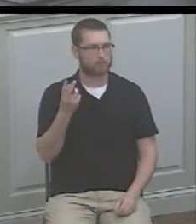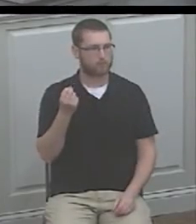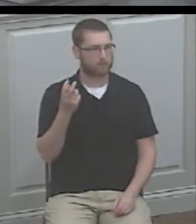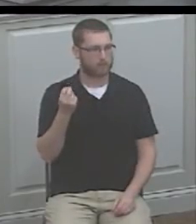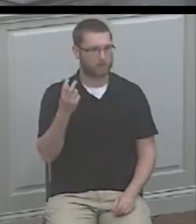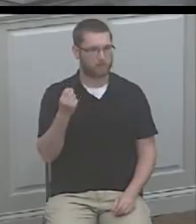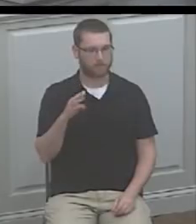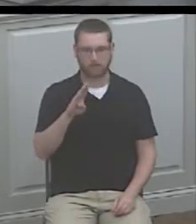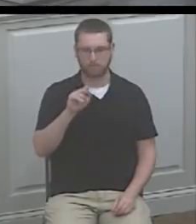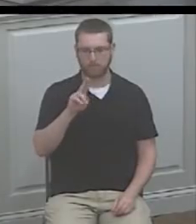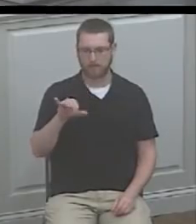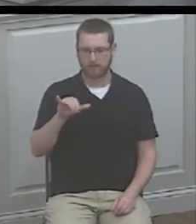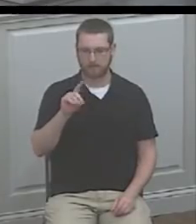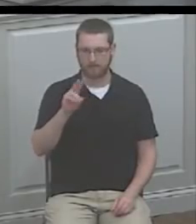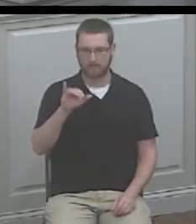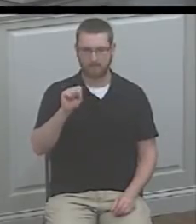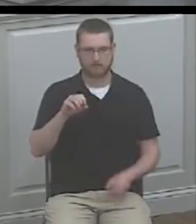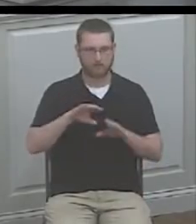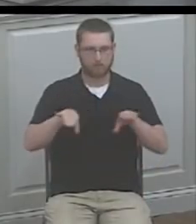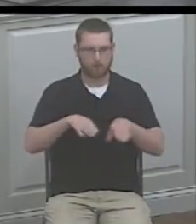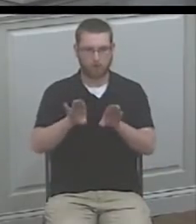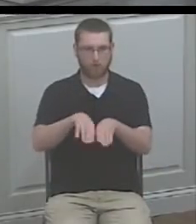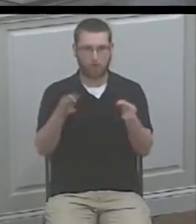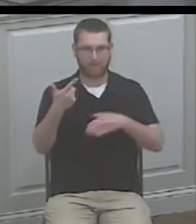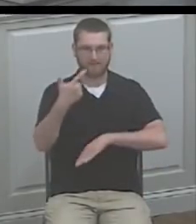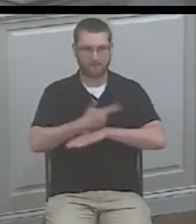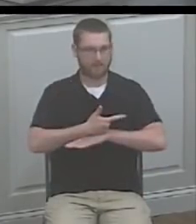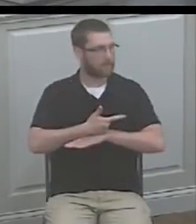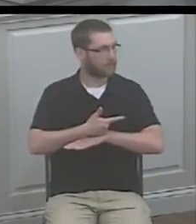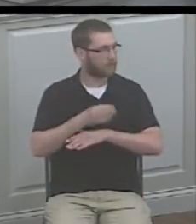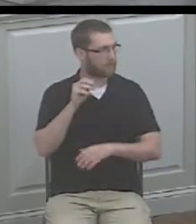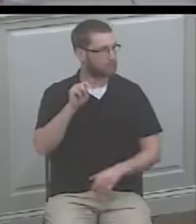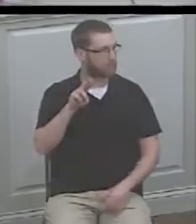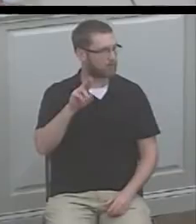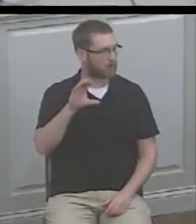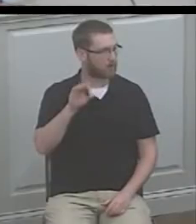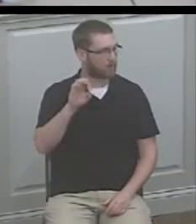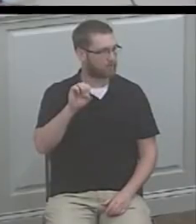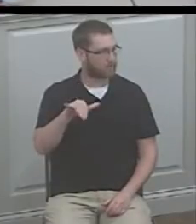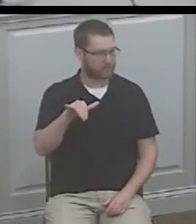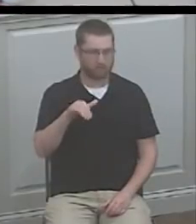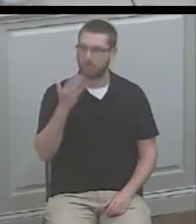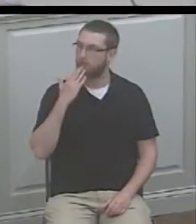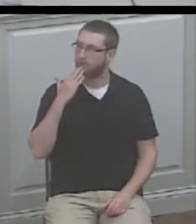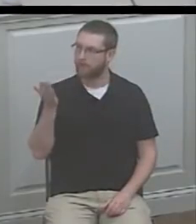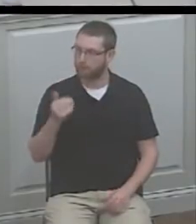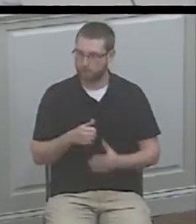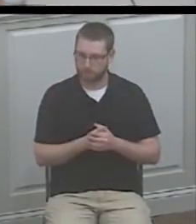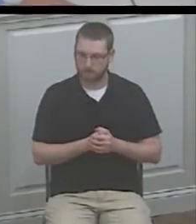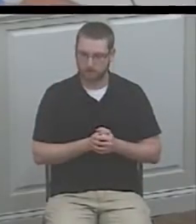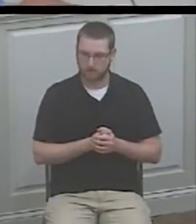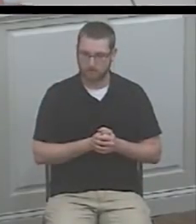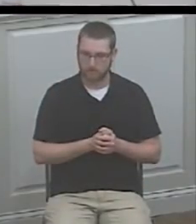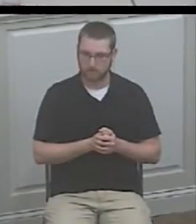the Bunny Davis Pool opening date. Mr. Coffey. Thank you, Mayor, Commissioners. We would